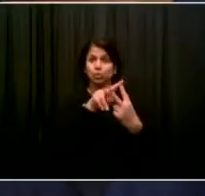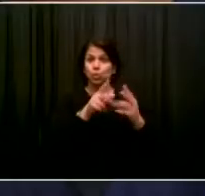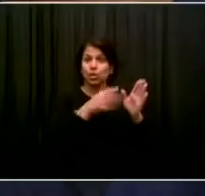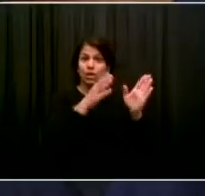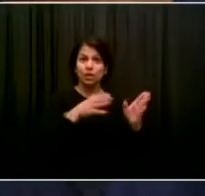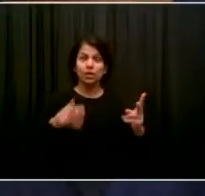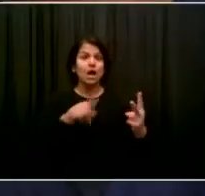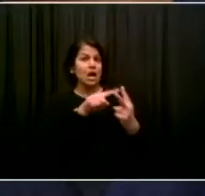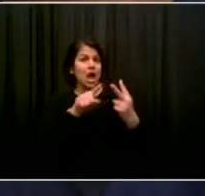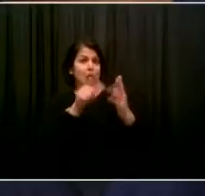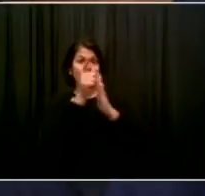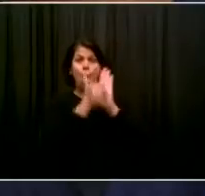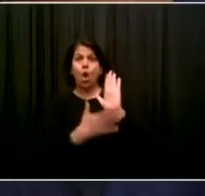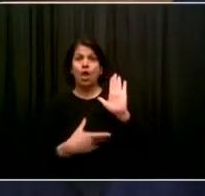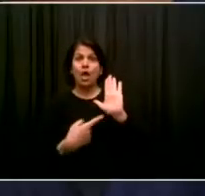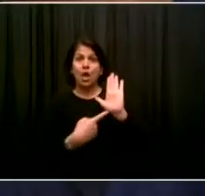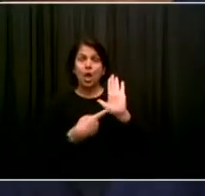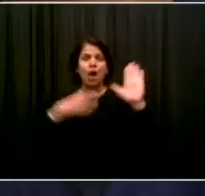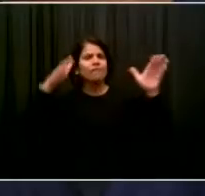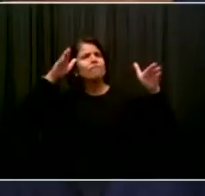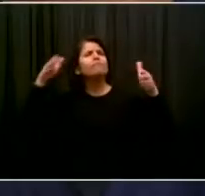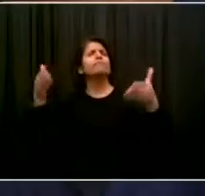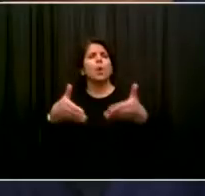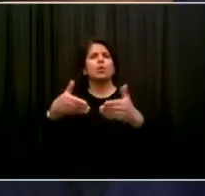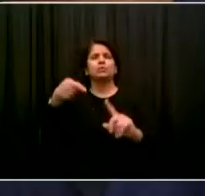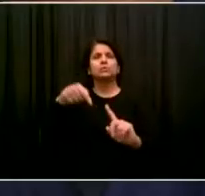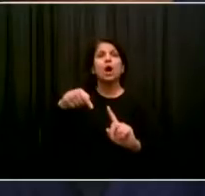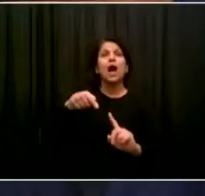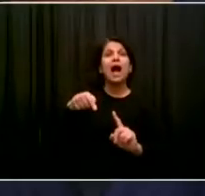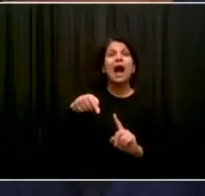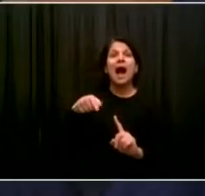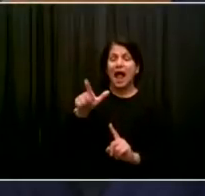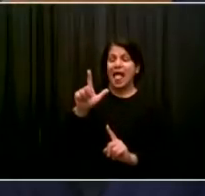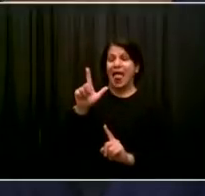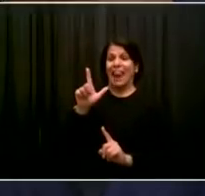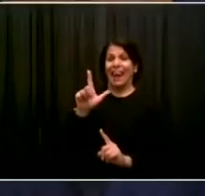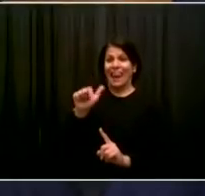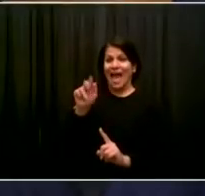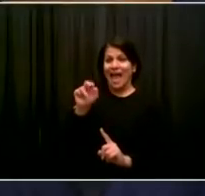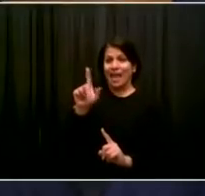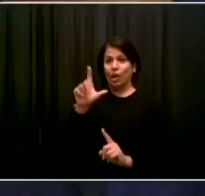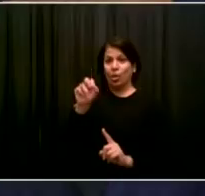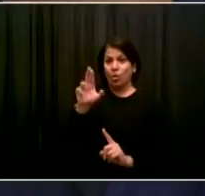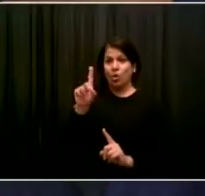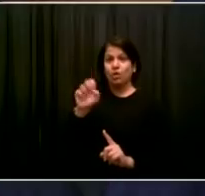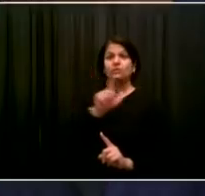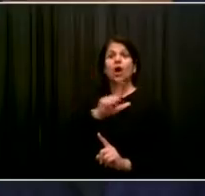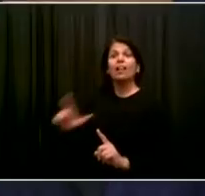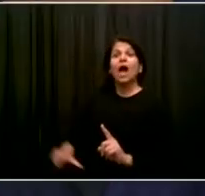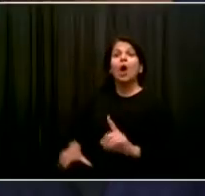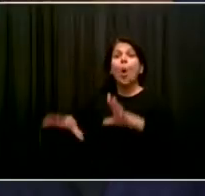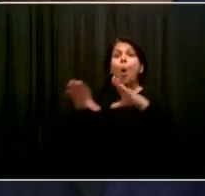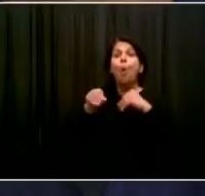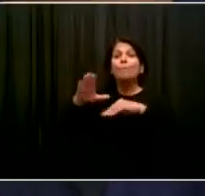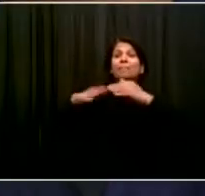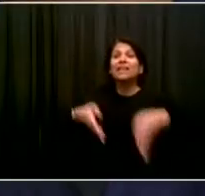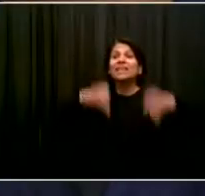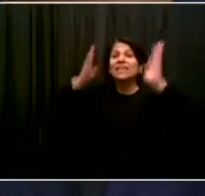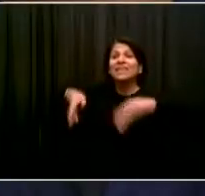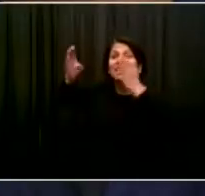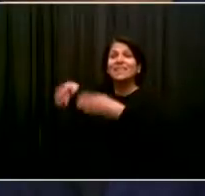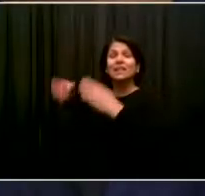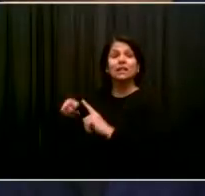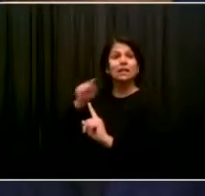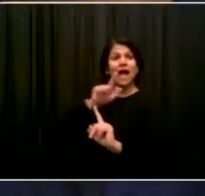those landlords who are not properly supplying sufficient heat for residents. We have been using